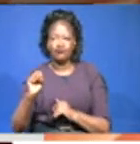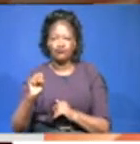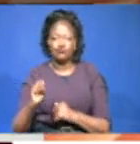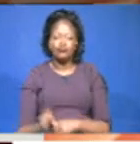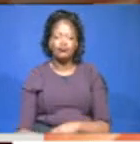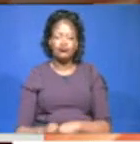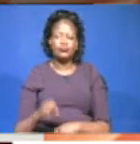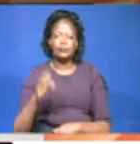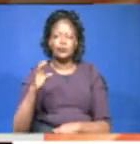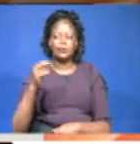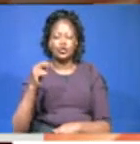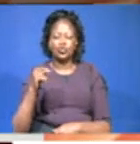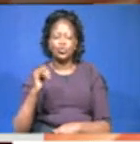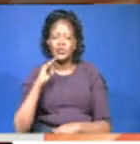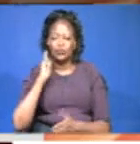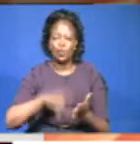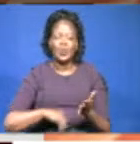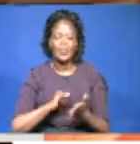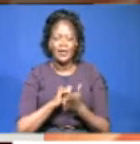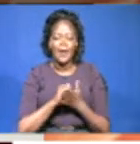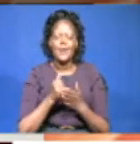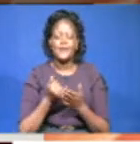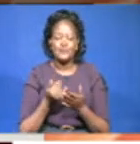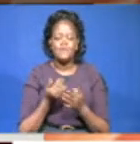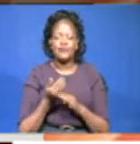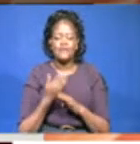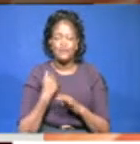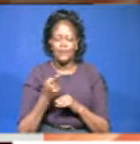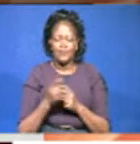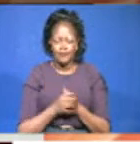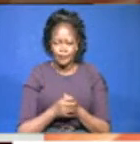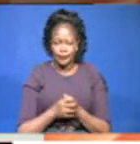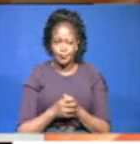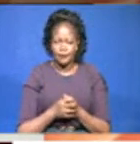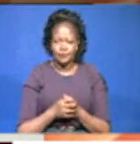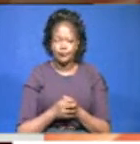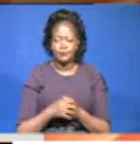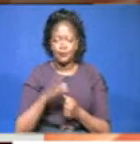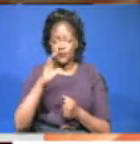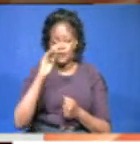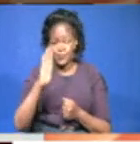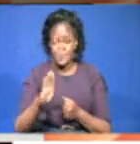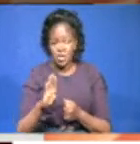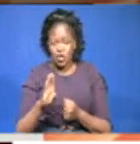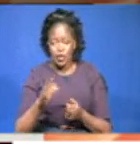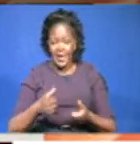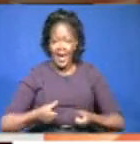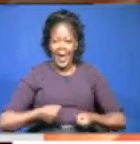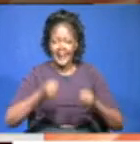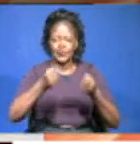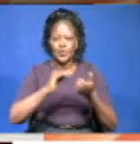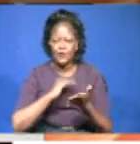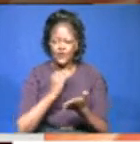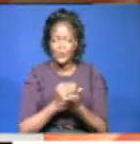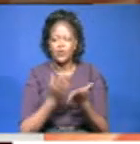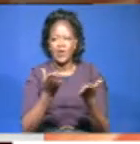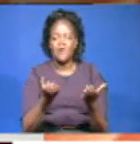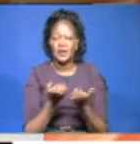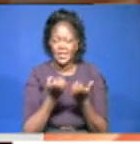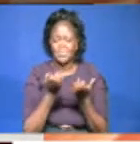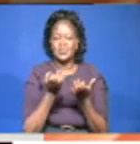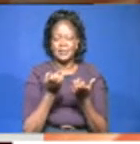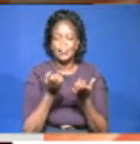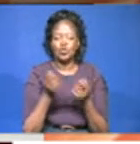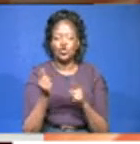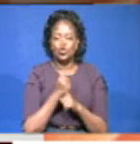Chelugui says ahead of the operationalization of the 50 billion shilling hustler fund, there is need to equip small